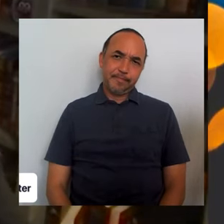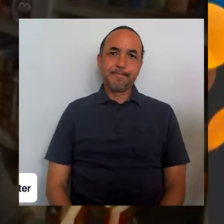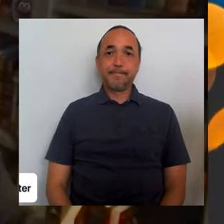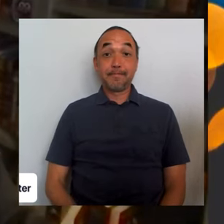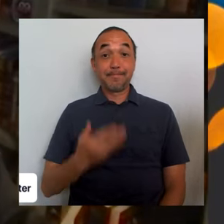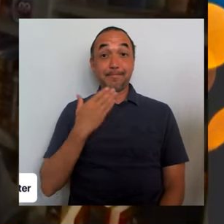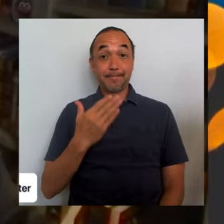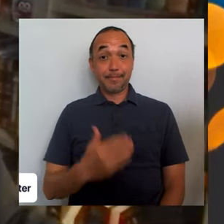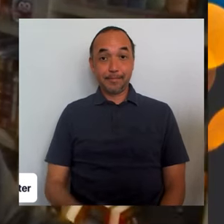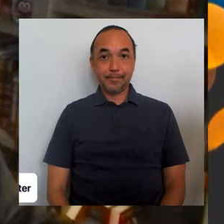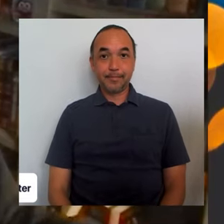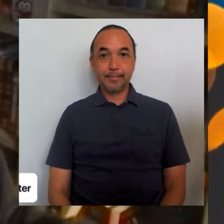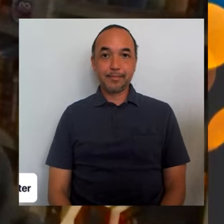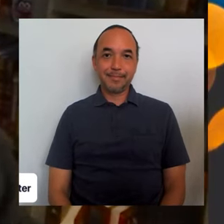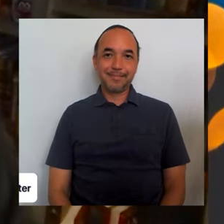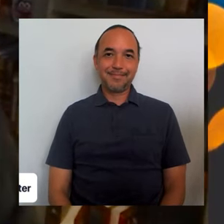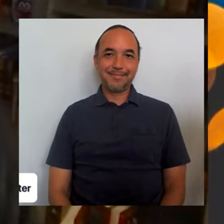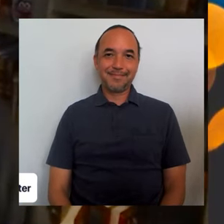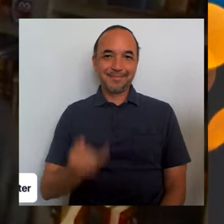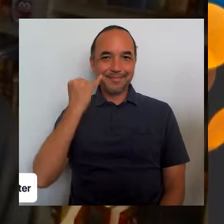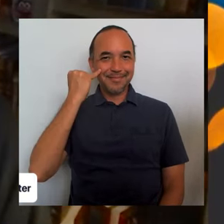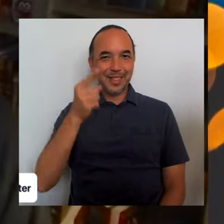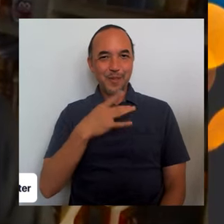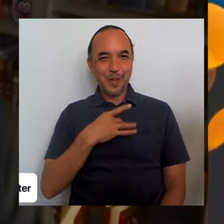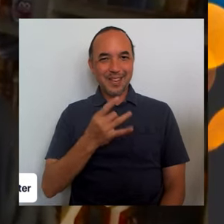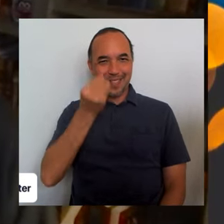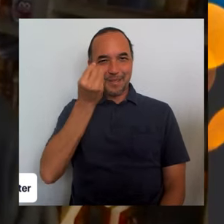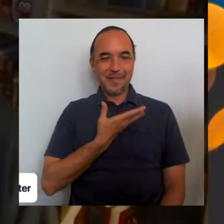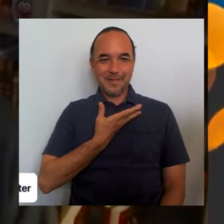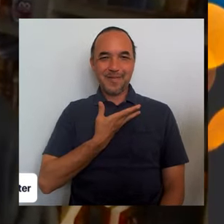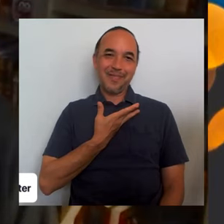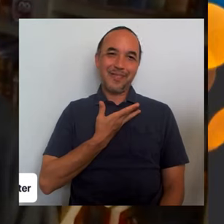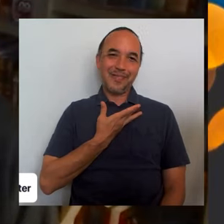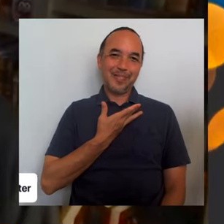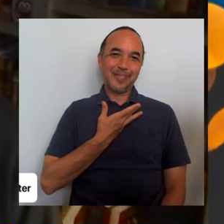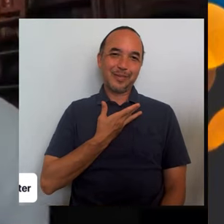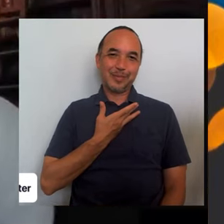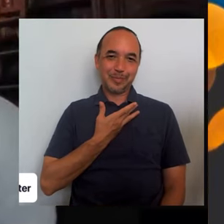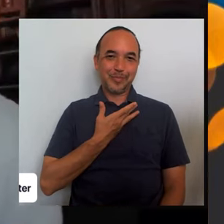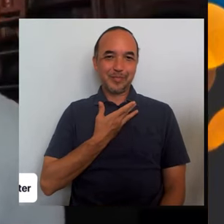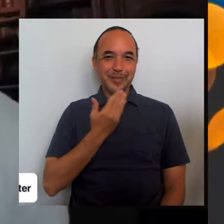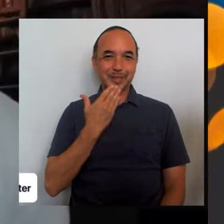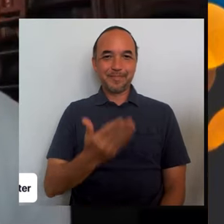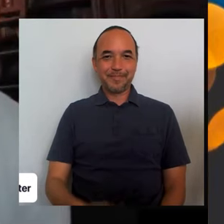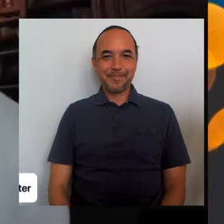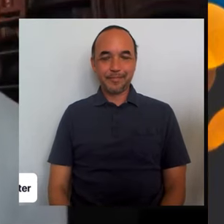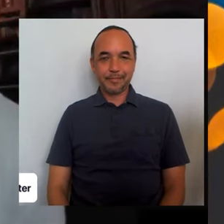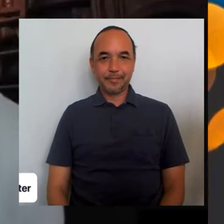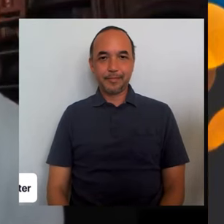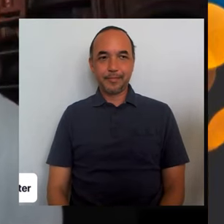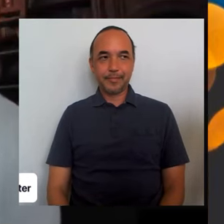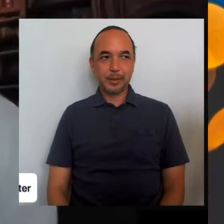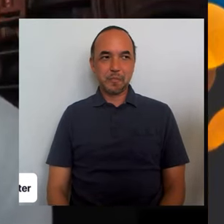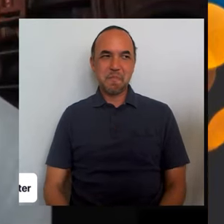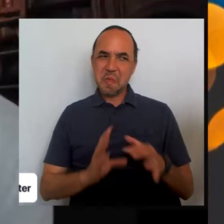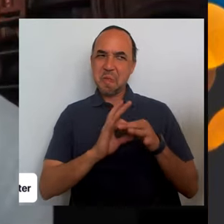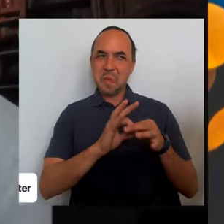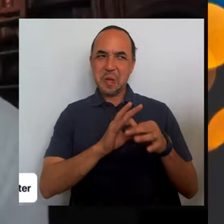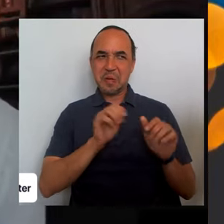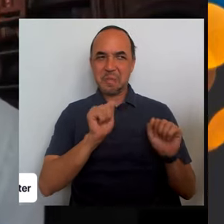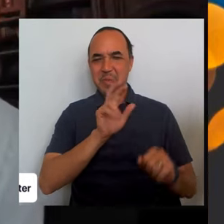you. If you like it, let me know. Thank you. We're going to put the link here as well so people can go grab